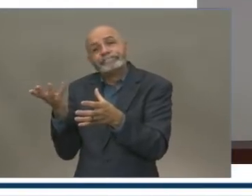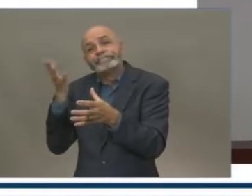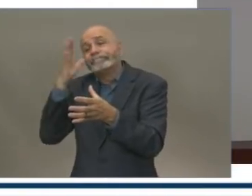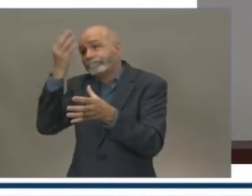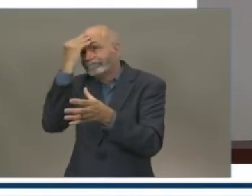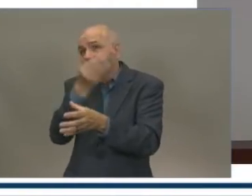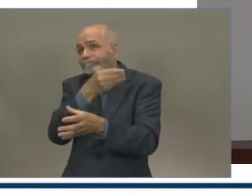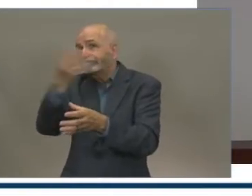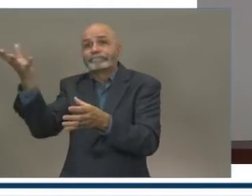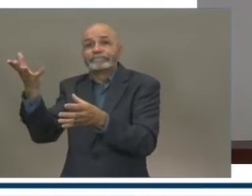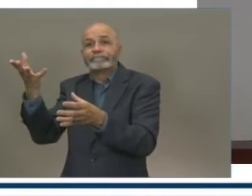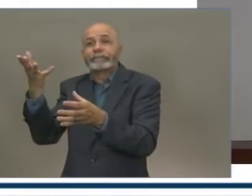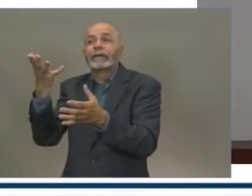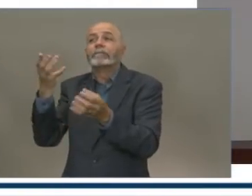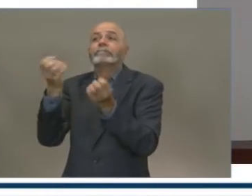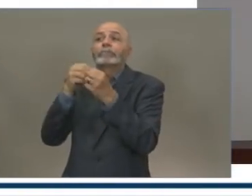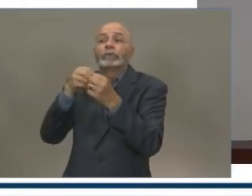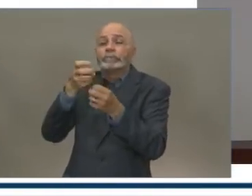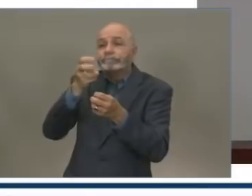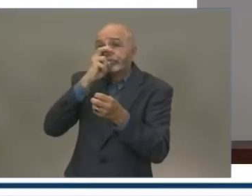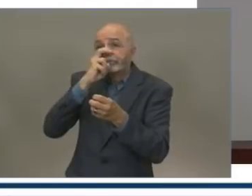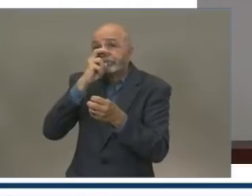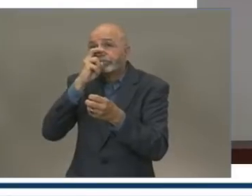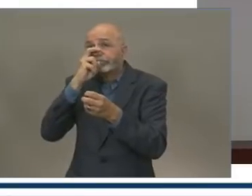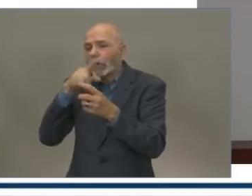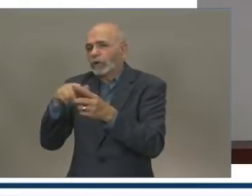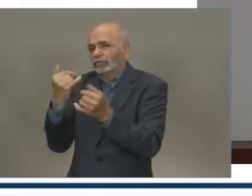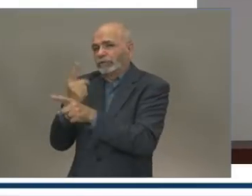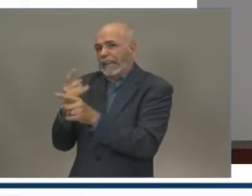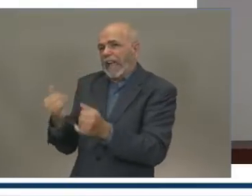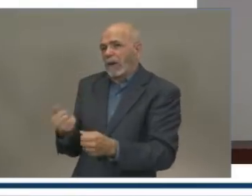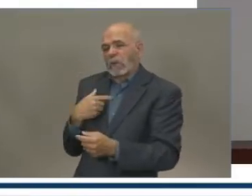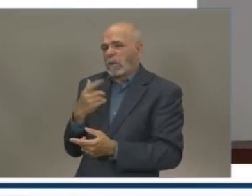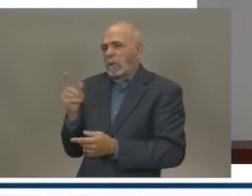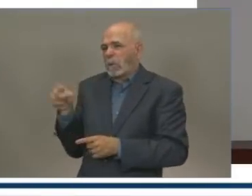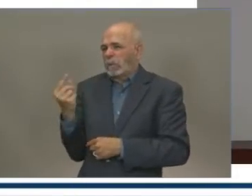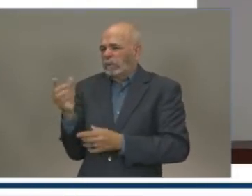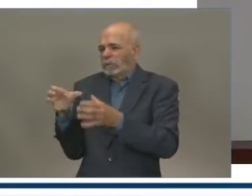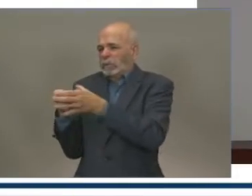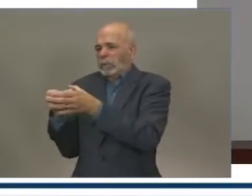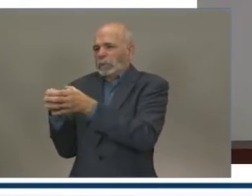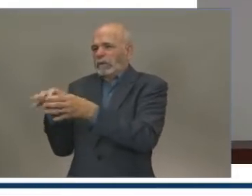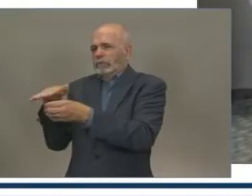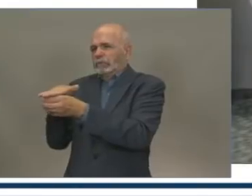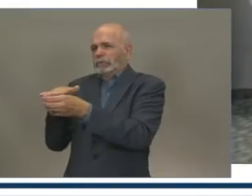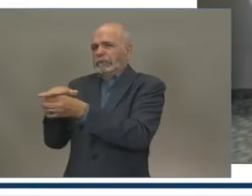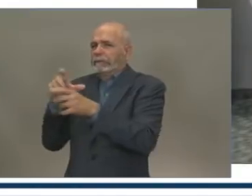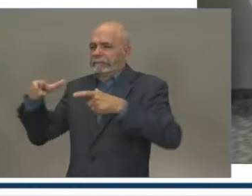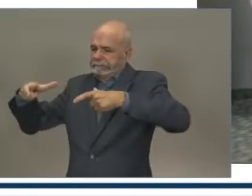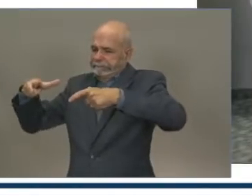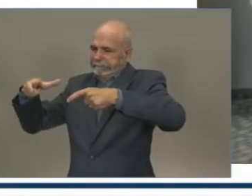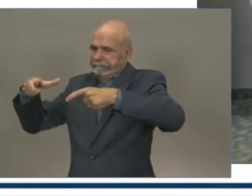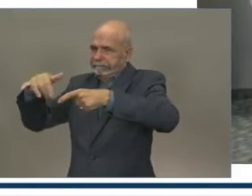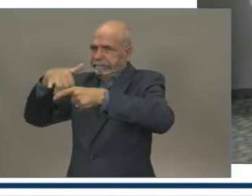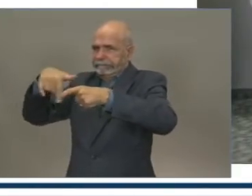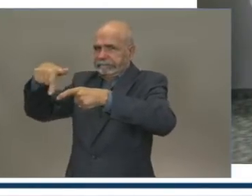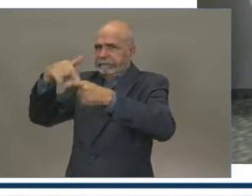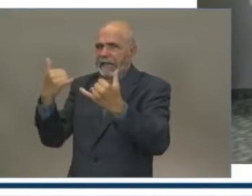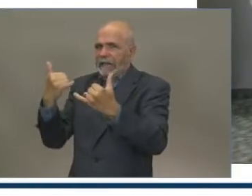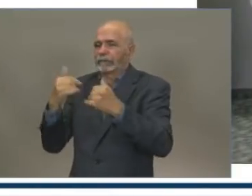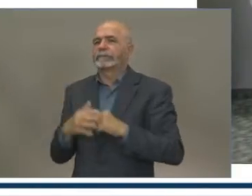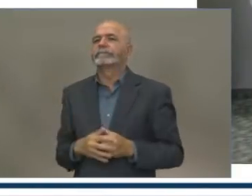to restrictions, but right now it is just the unit that we've identified of concern. Next, we'll go to Andrea